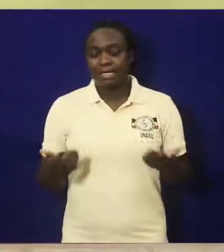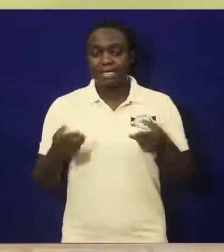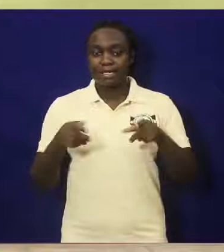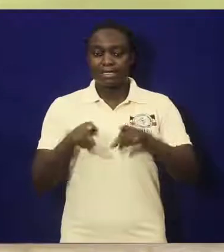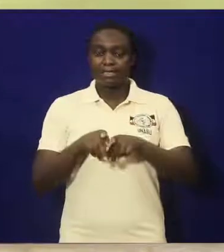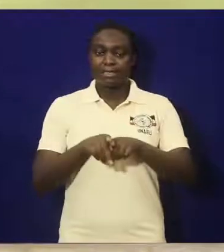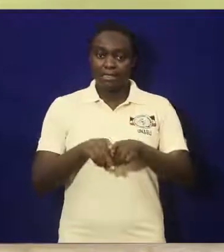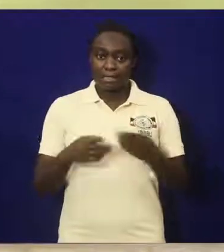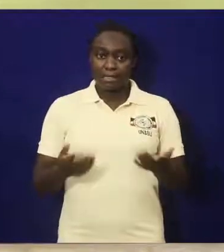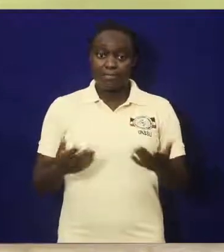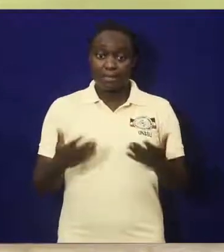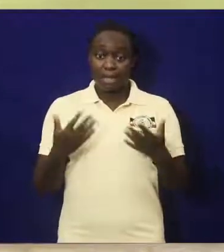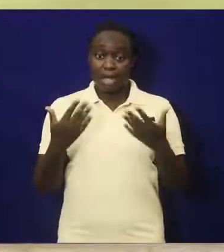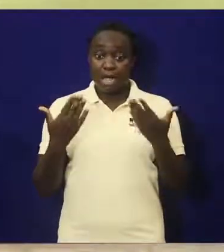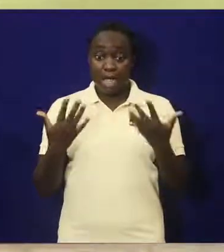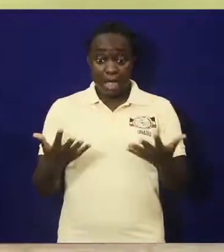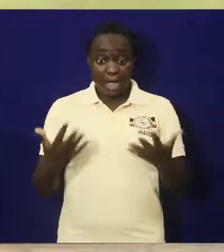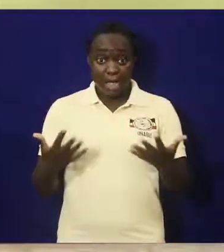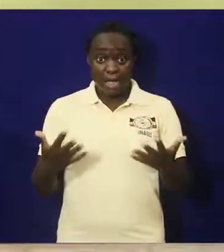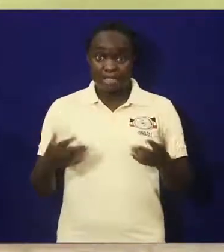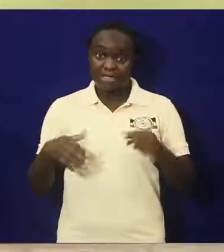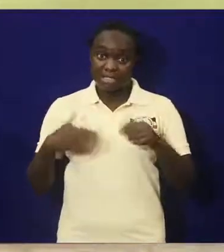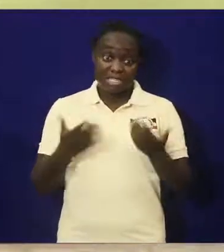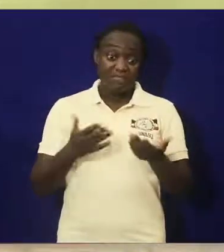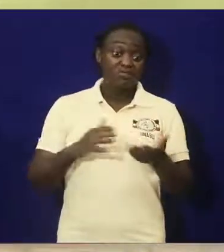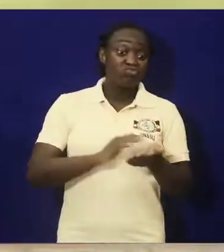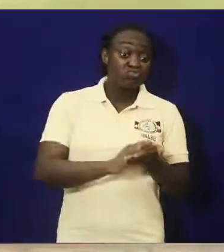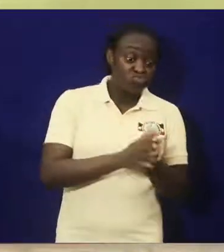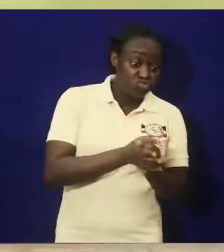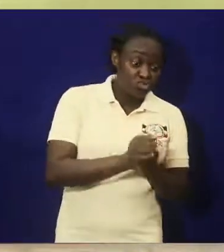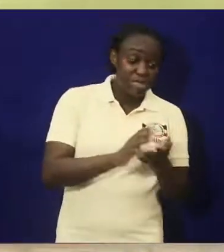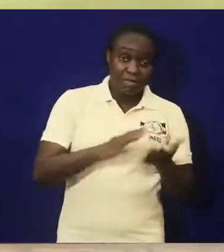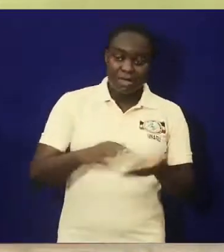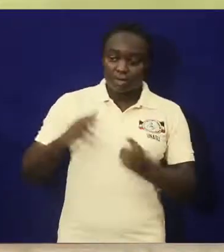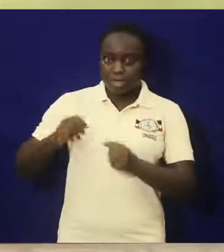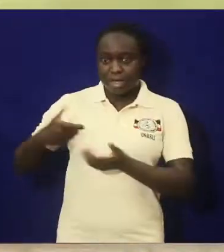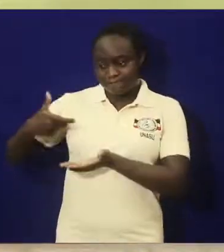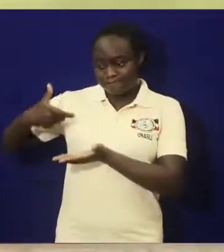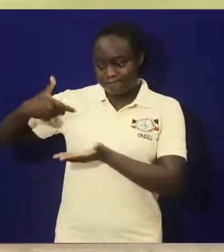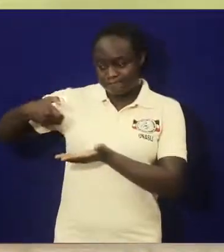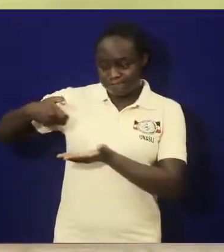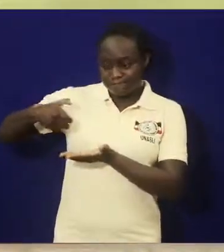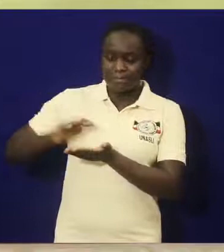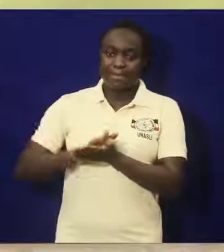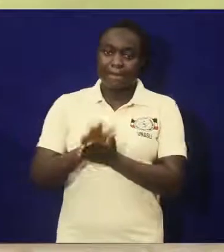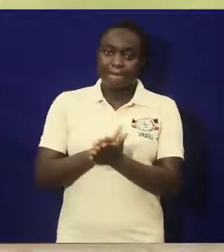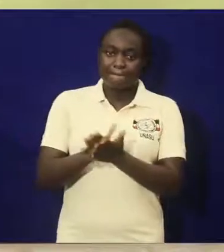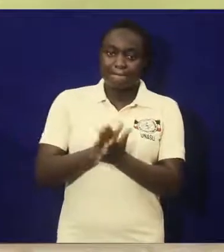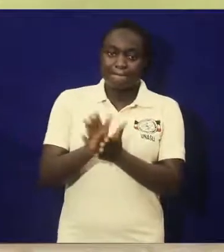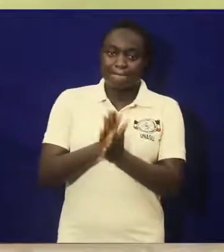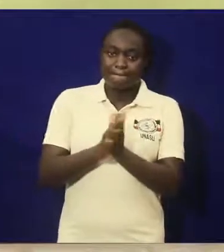rub your hands with a sanitizer and many other